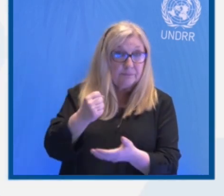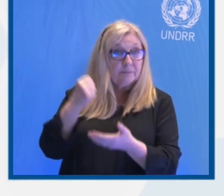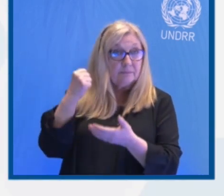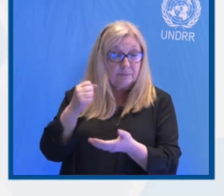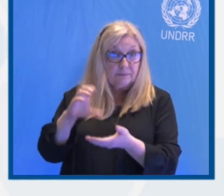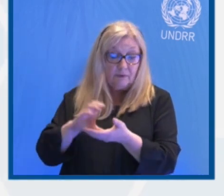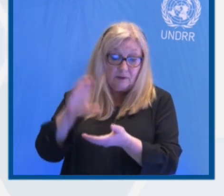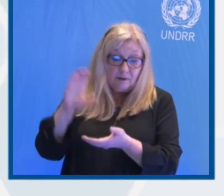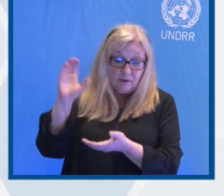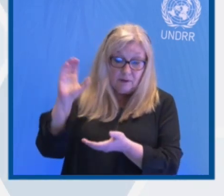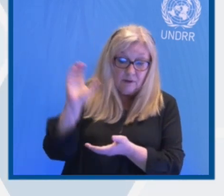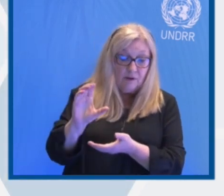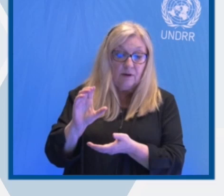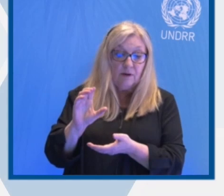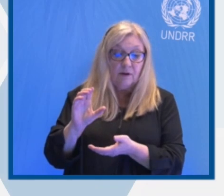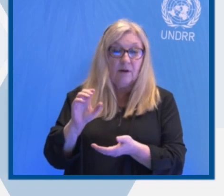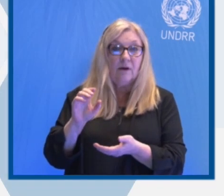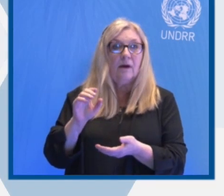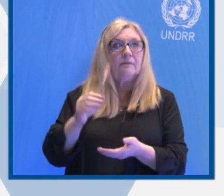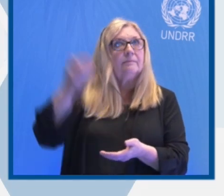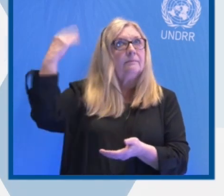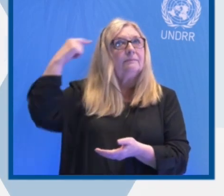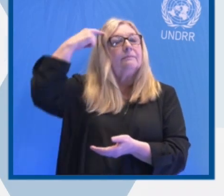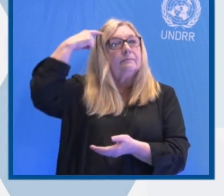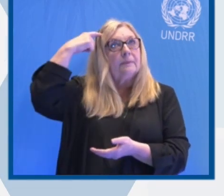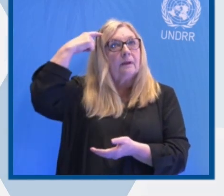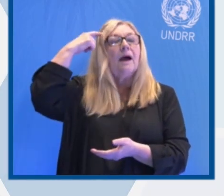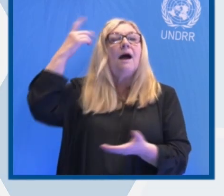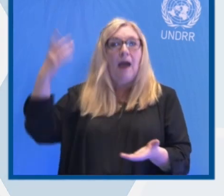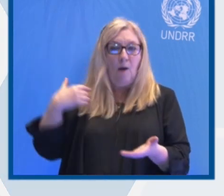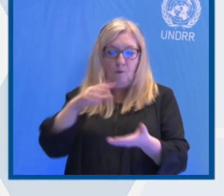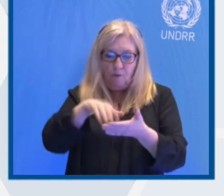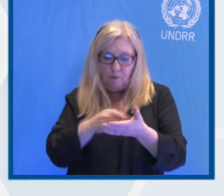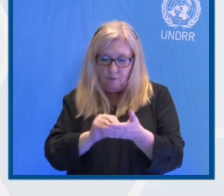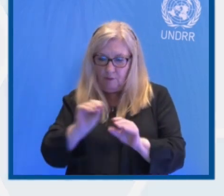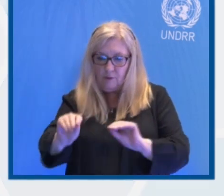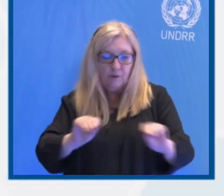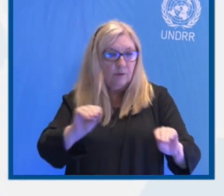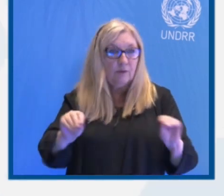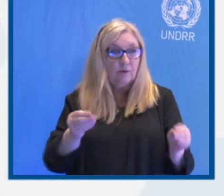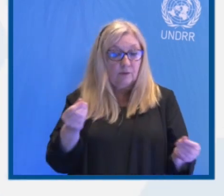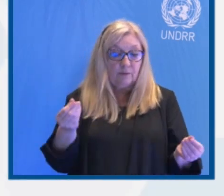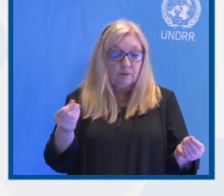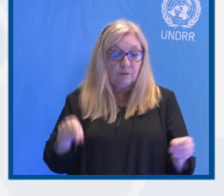impact and maintaining a good growth of 5% yearly for last year. Thank you.